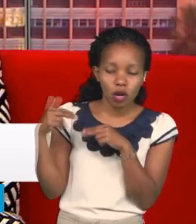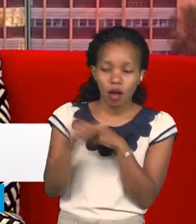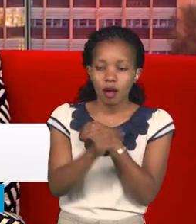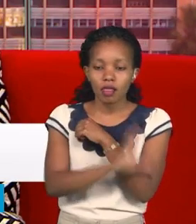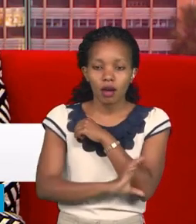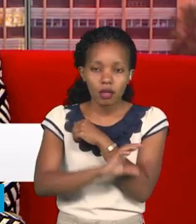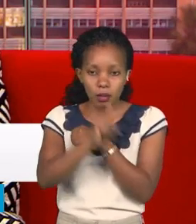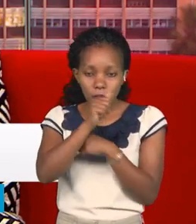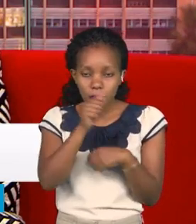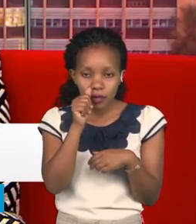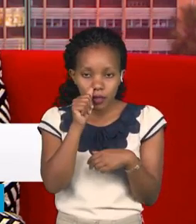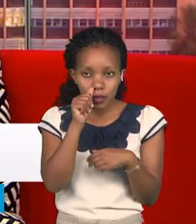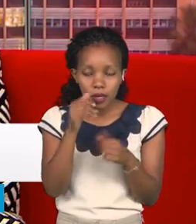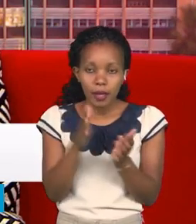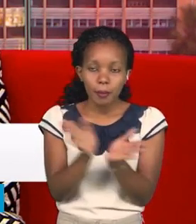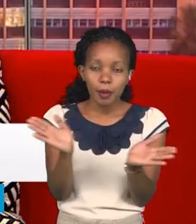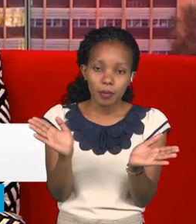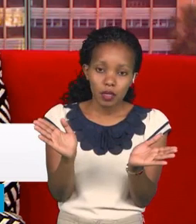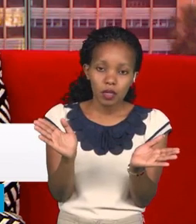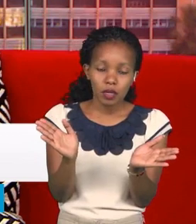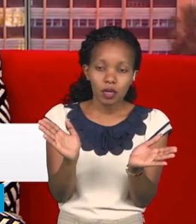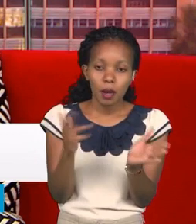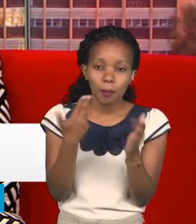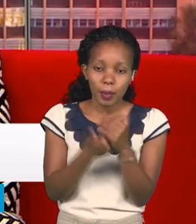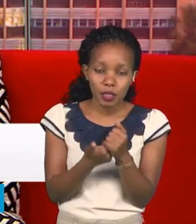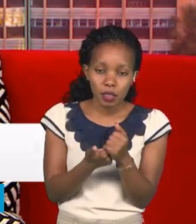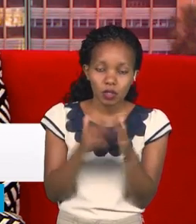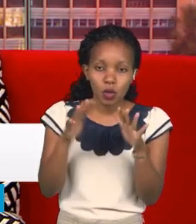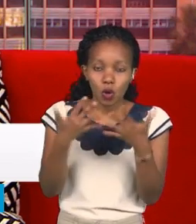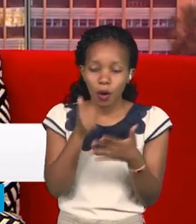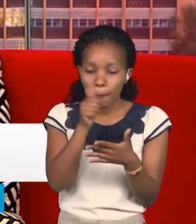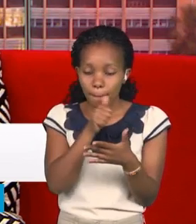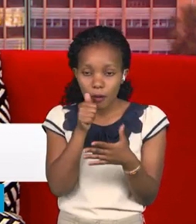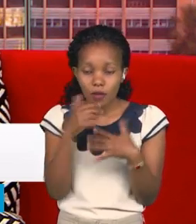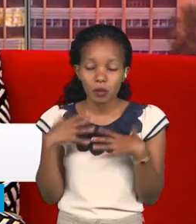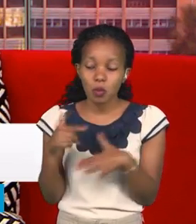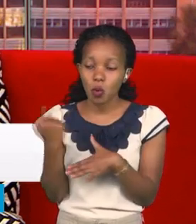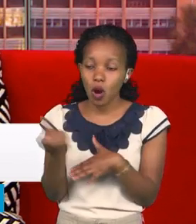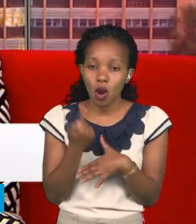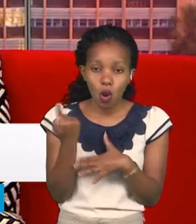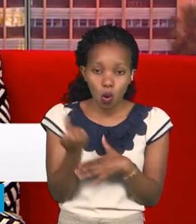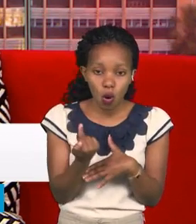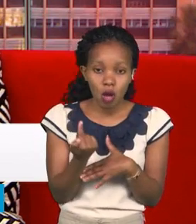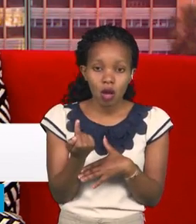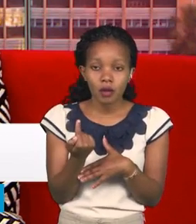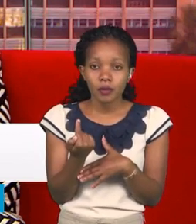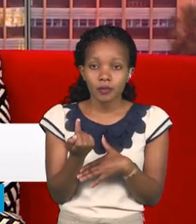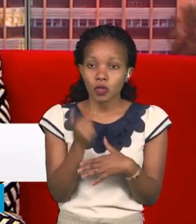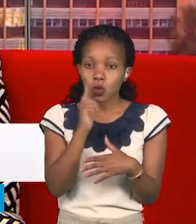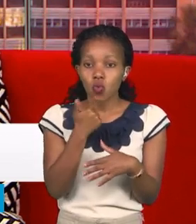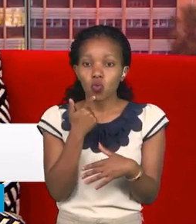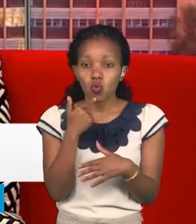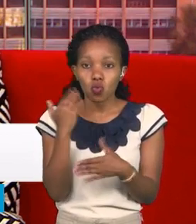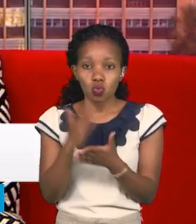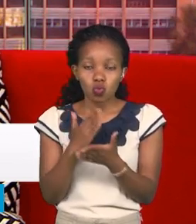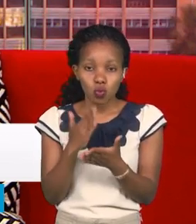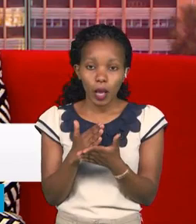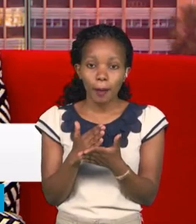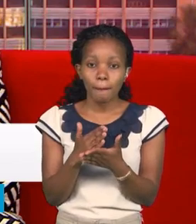was a private public-private partnership or even private people alone are the ones who are actually